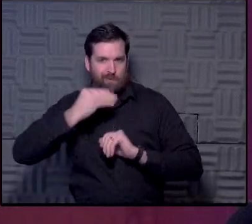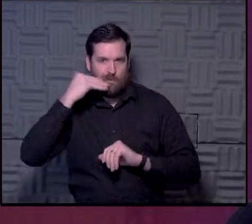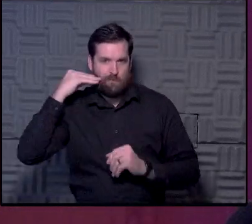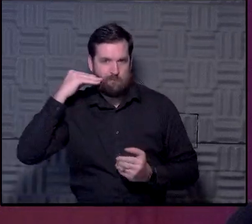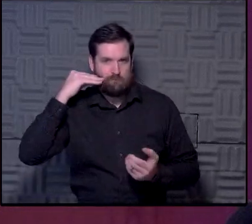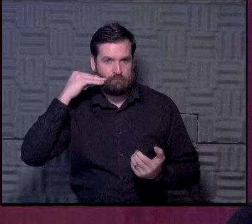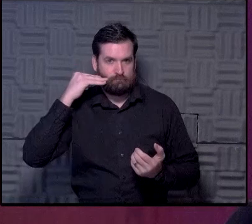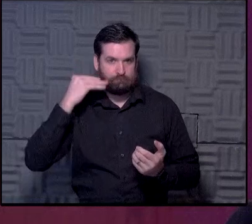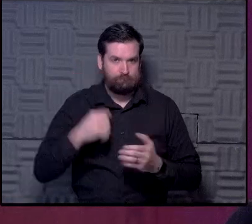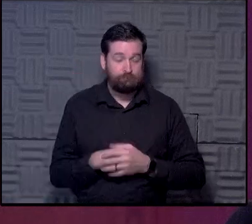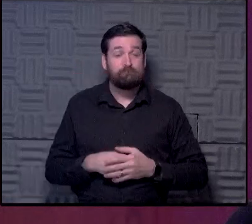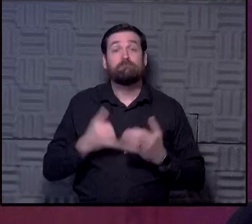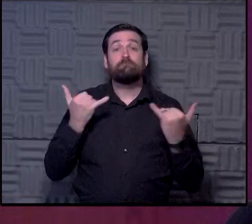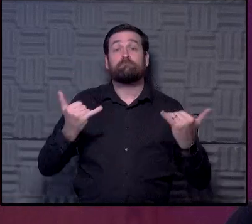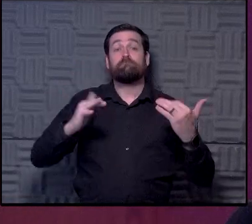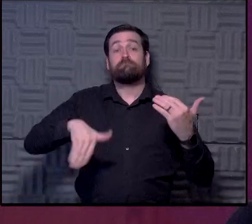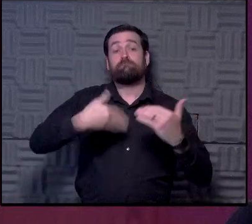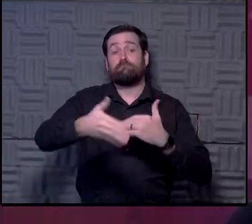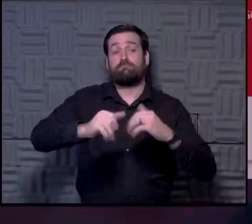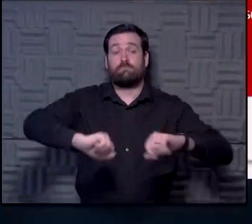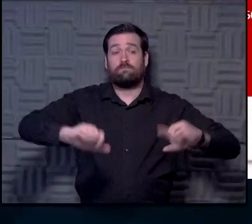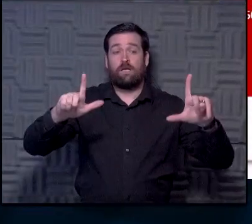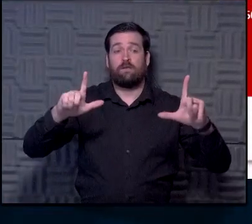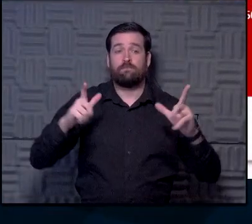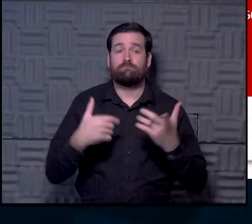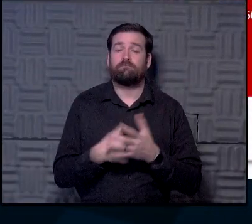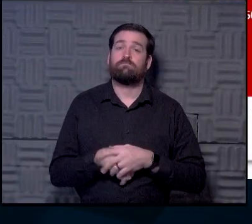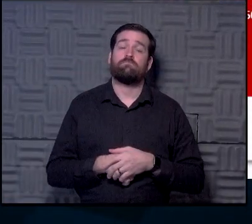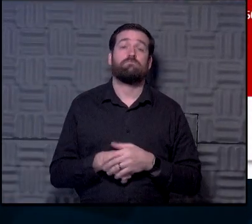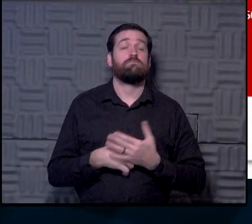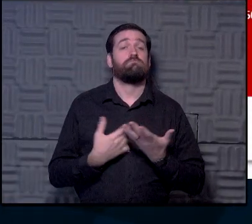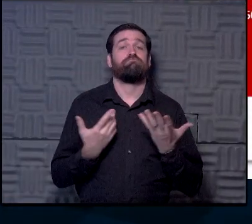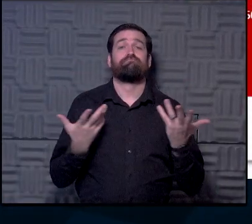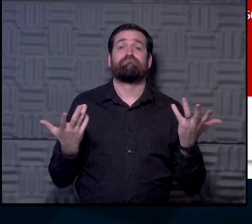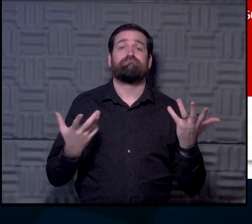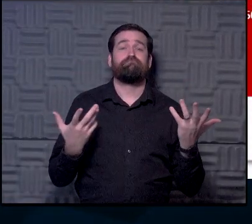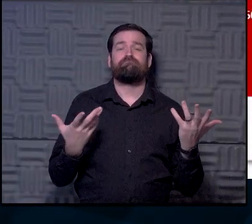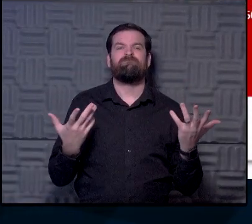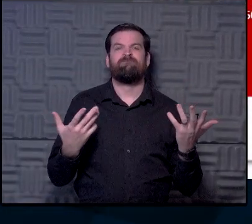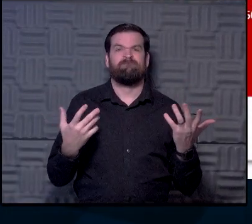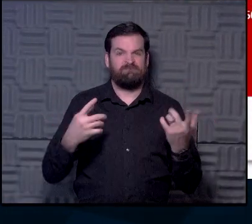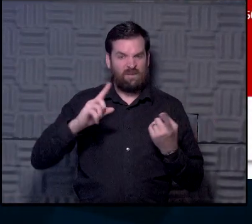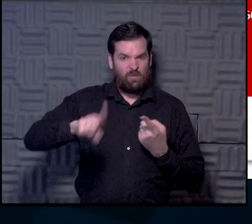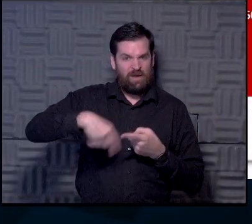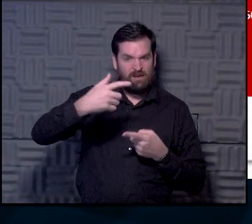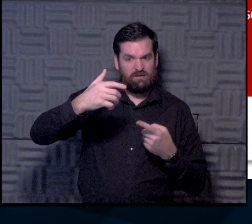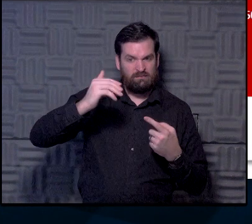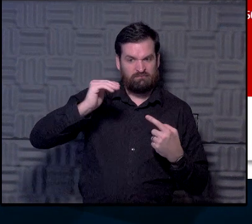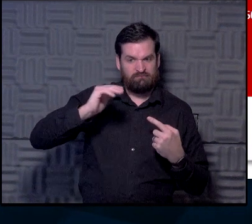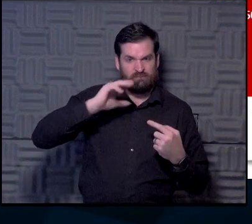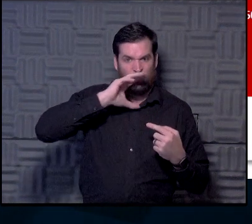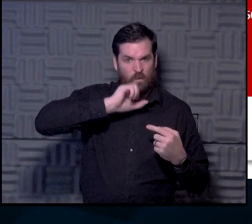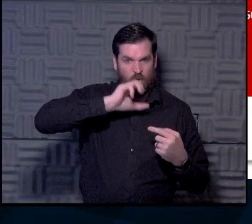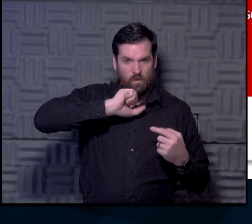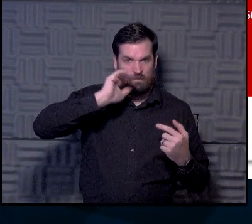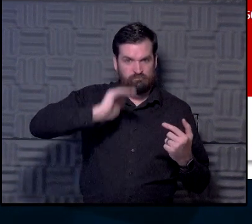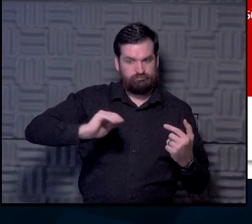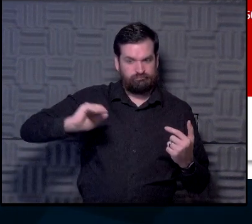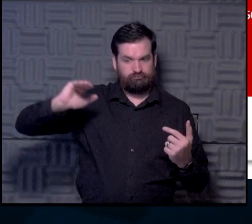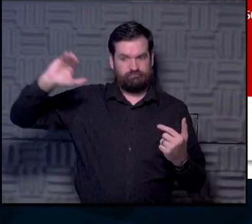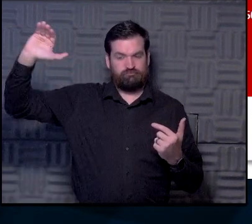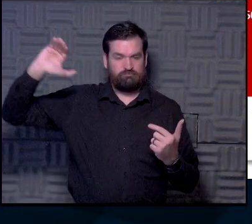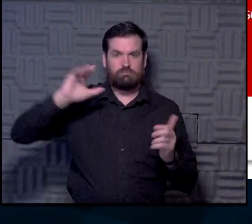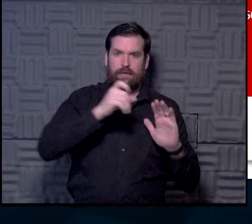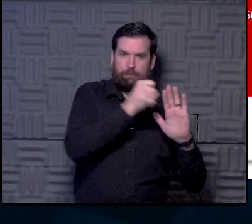estimation. Now, the next slide here does a job of saying, okay, as you age, what happens with your admission versus go